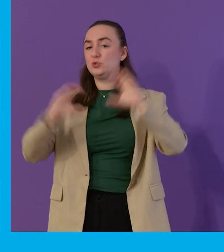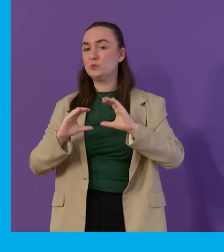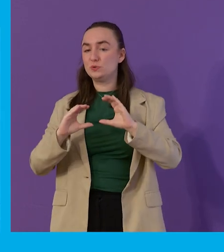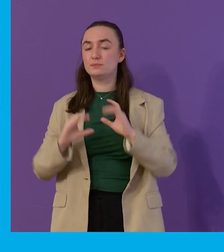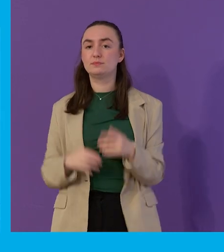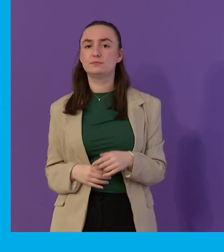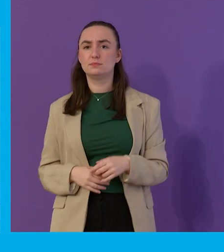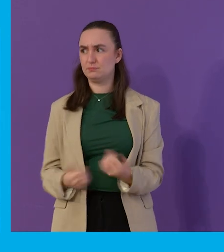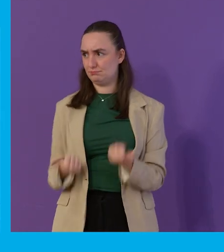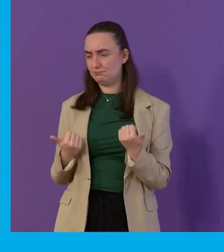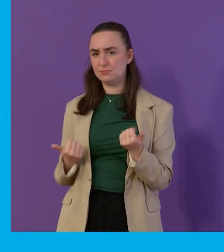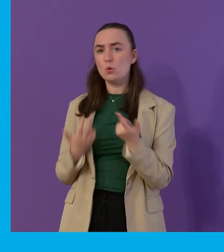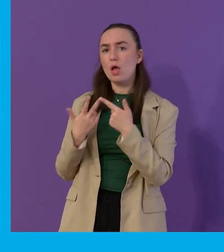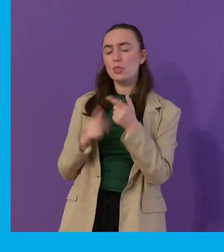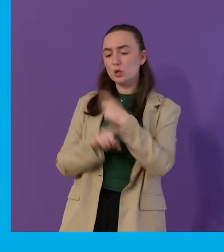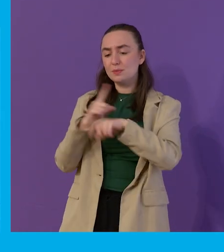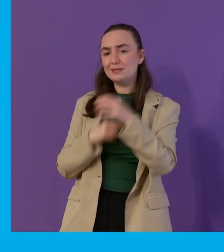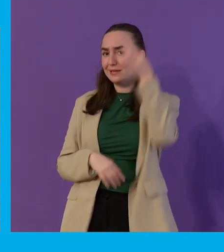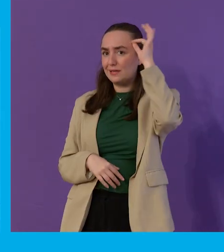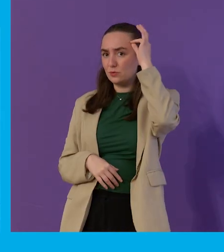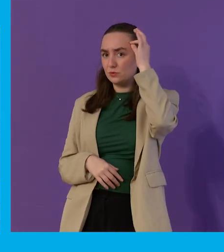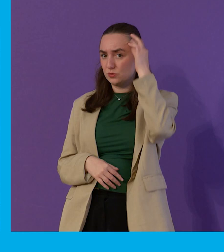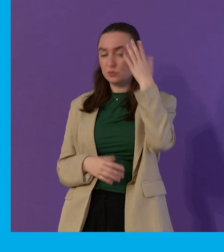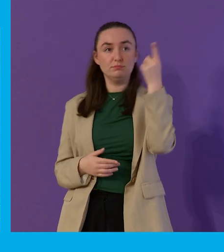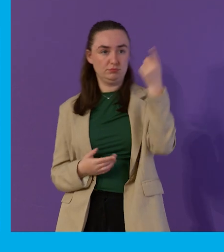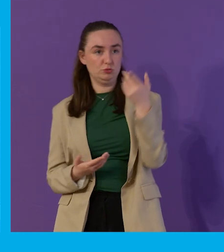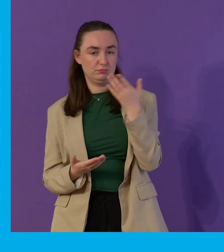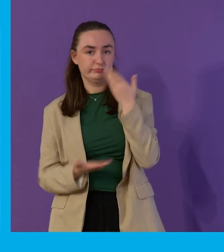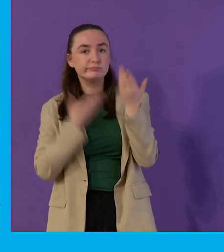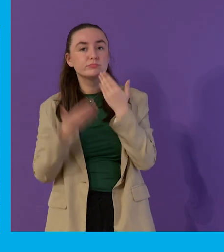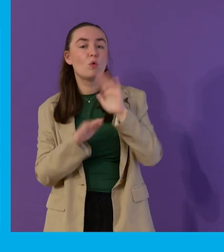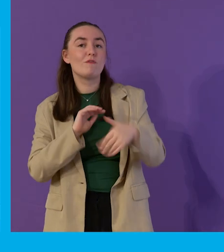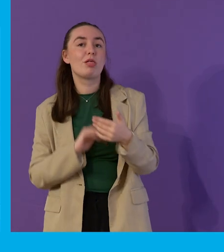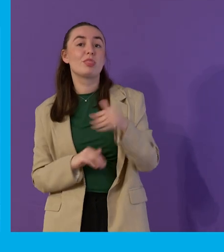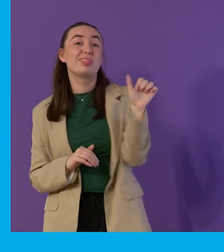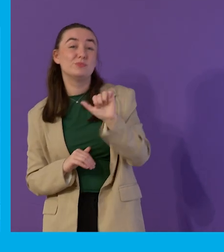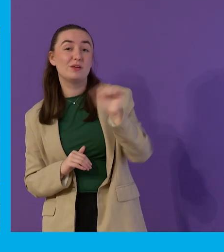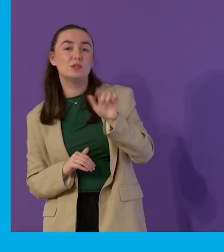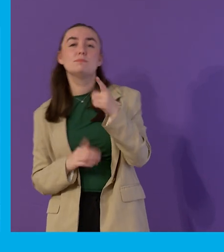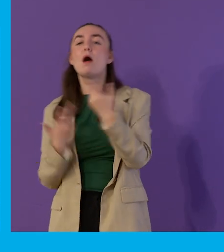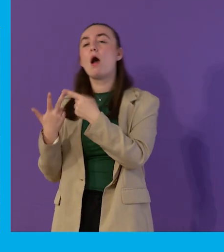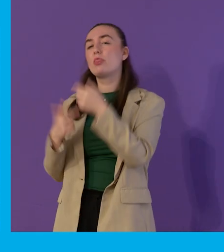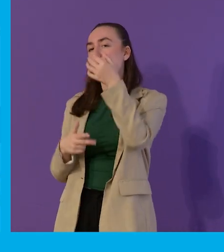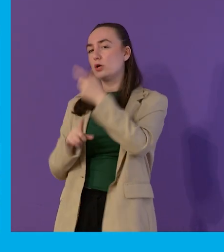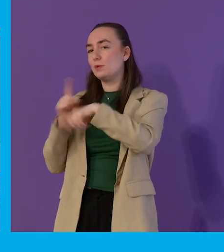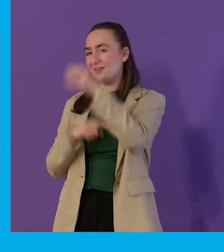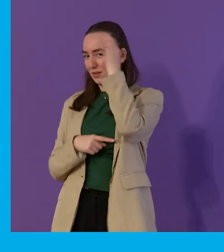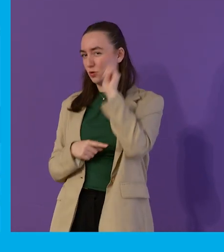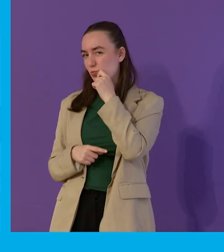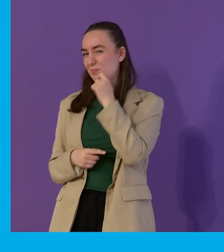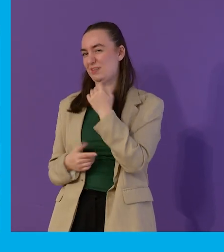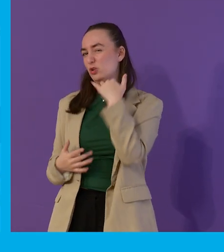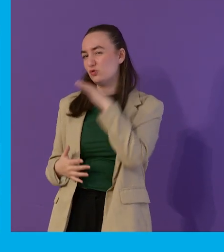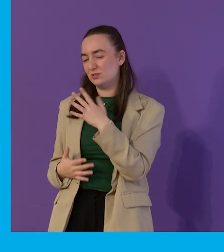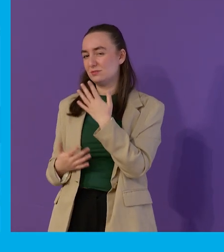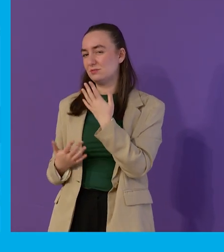councils, you're talking in the thousands, but in other community councils, it's more like in the hundreds that they have to. And the quid pro quo is, I